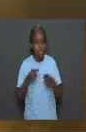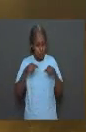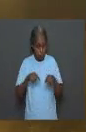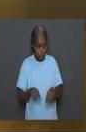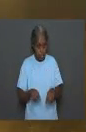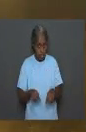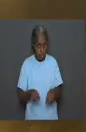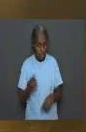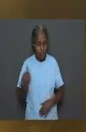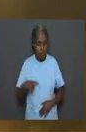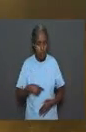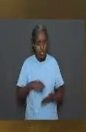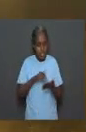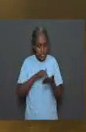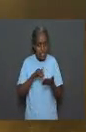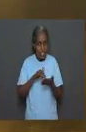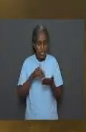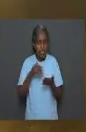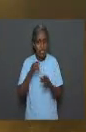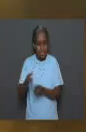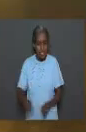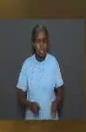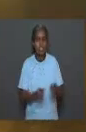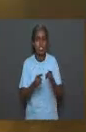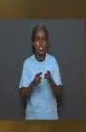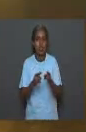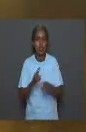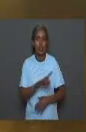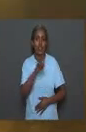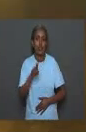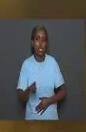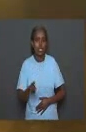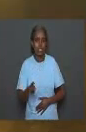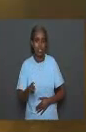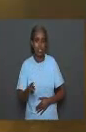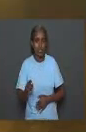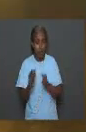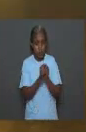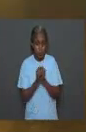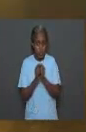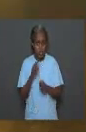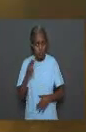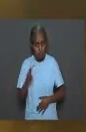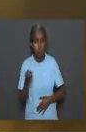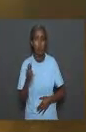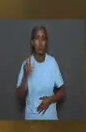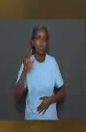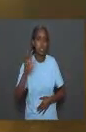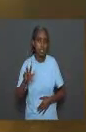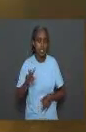Today, we will study systems of equations with 2 or